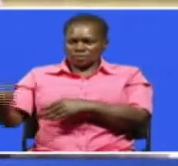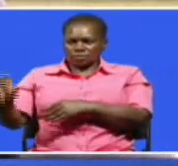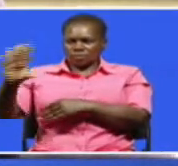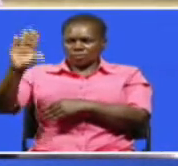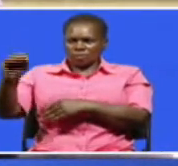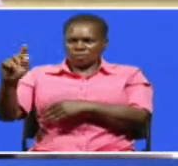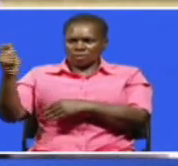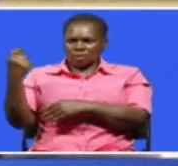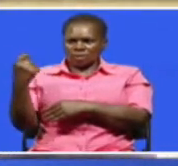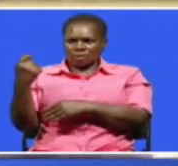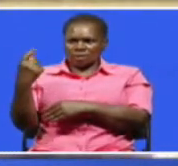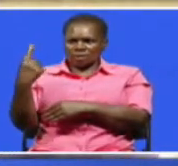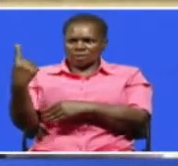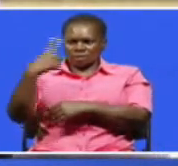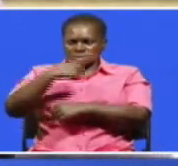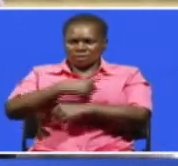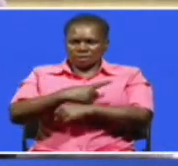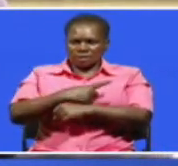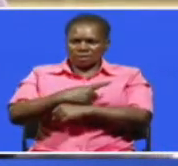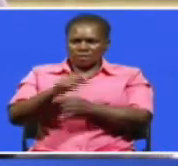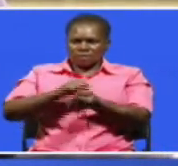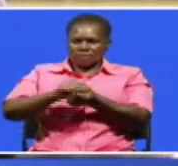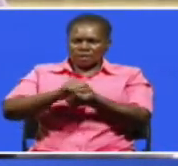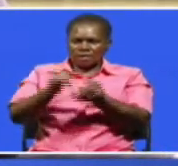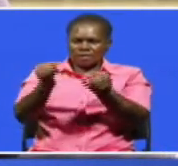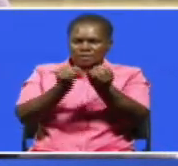a Kenyan team on each day, Friday, Saturday, Sunday.